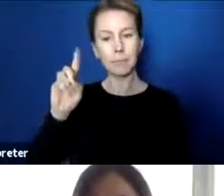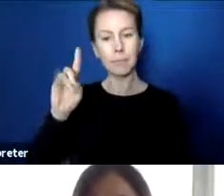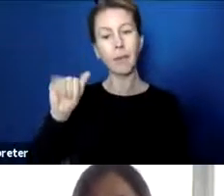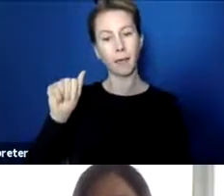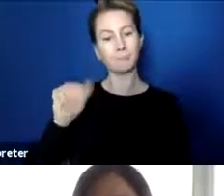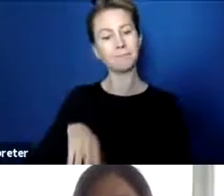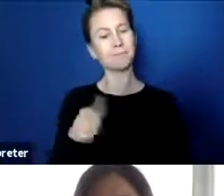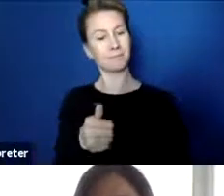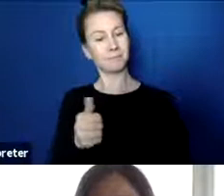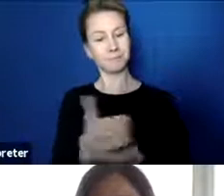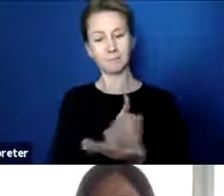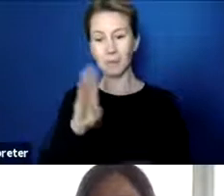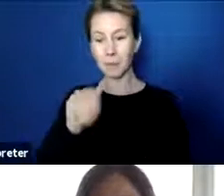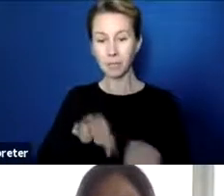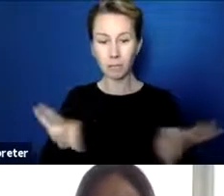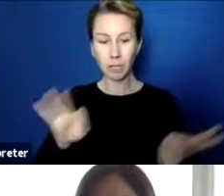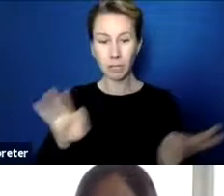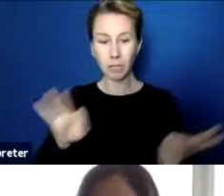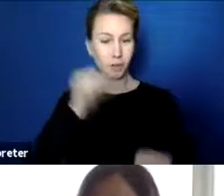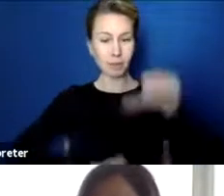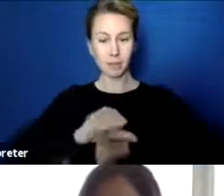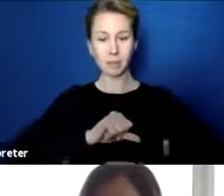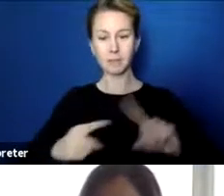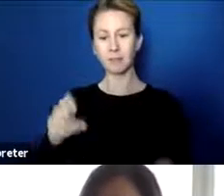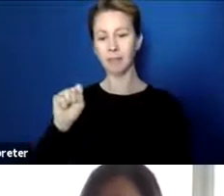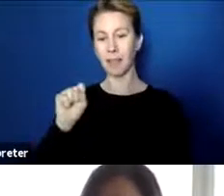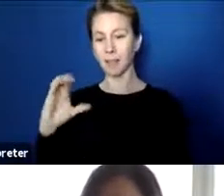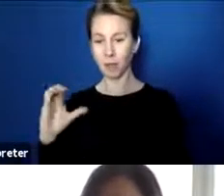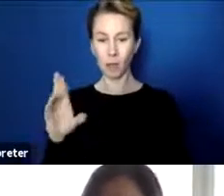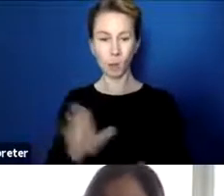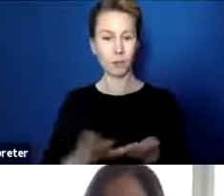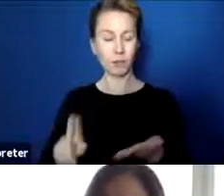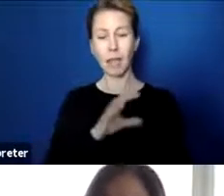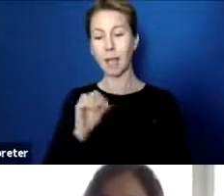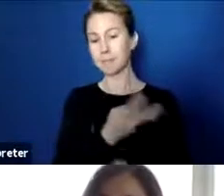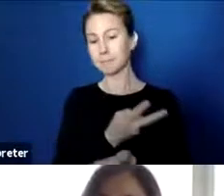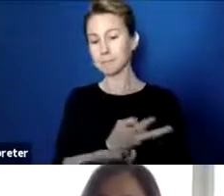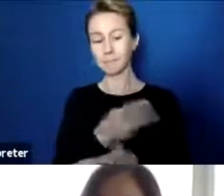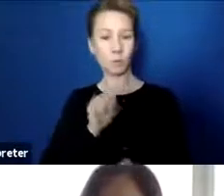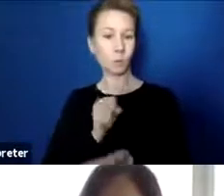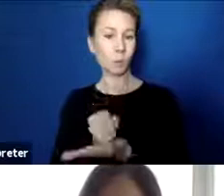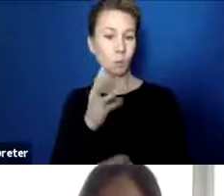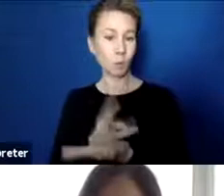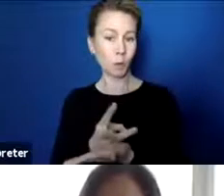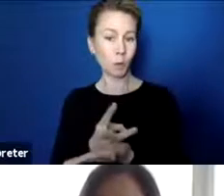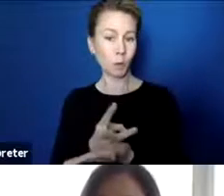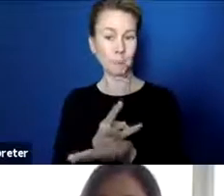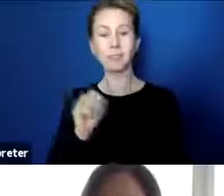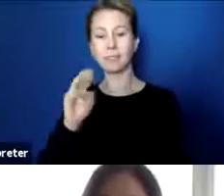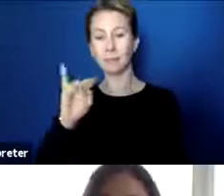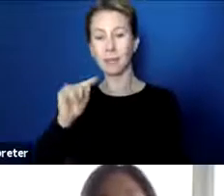and financial abuse prevention and other services, and often serves as a contributor